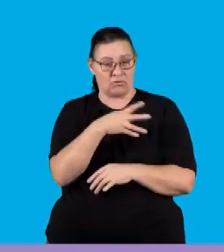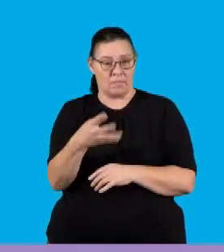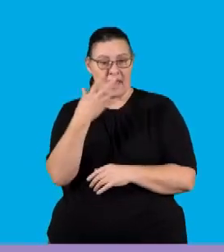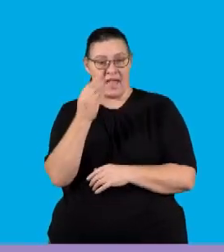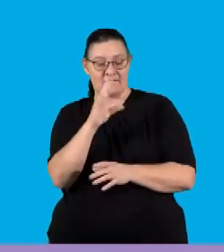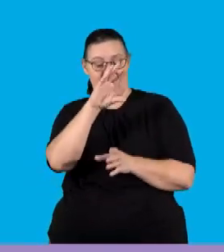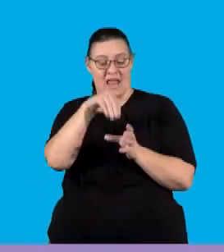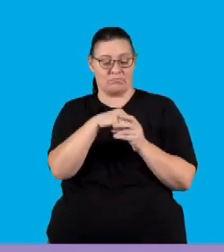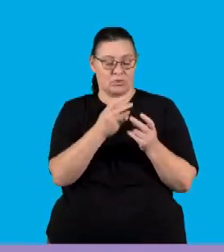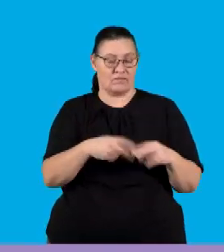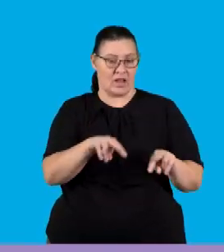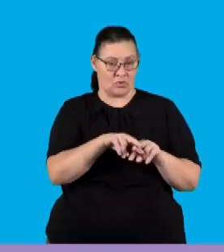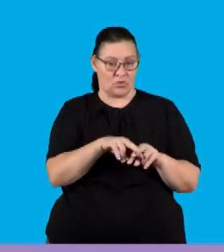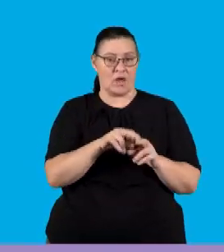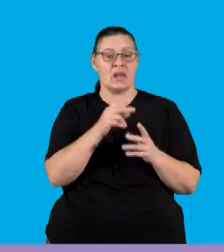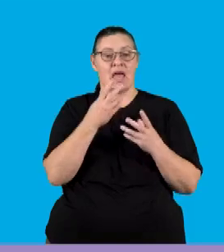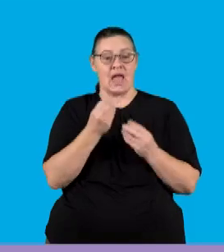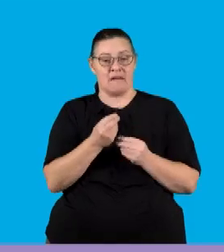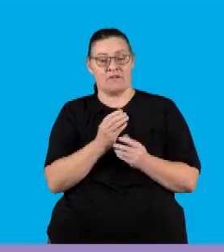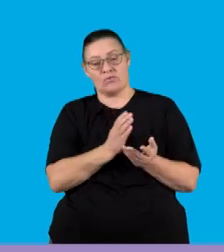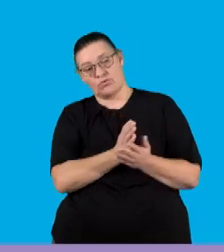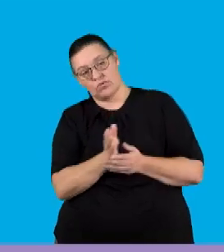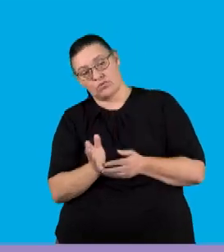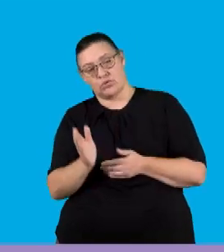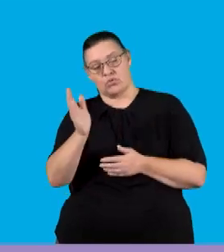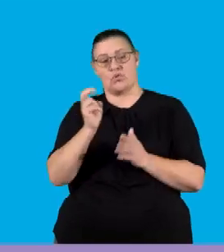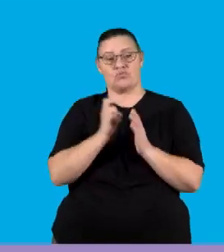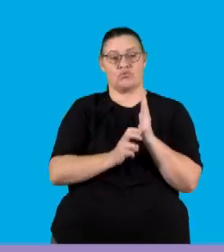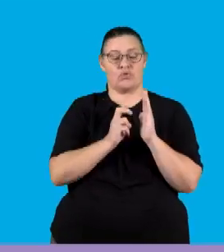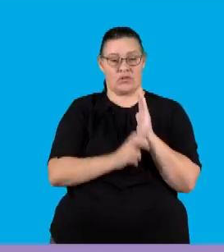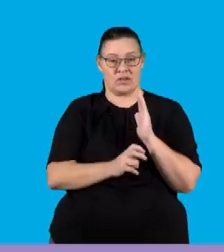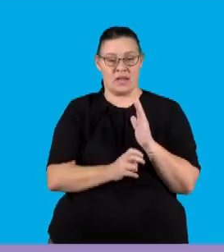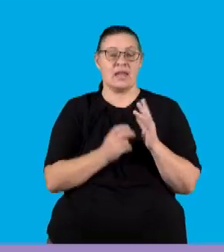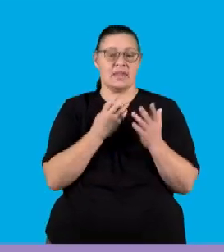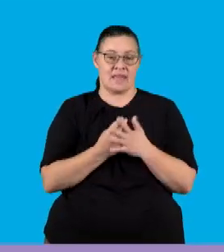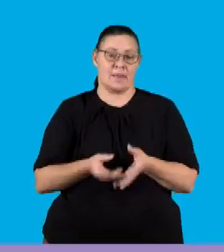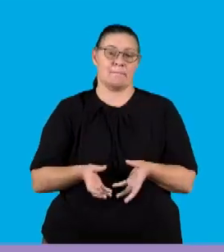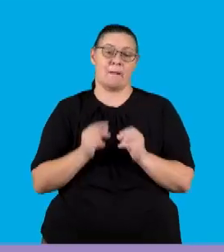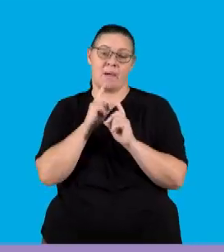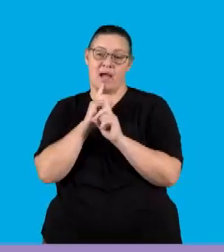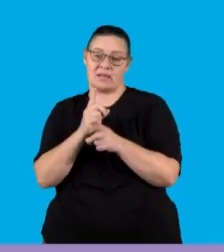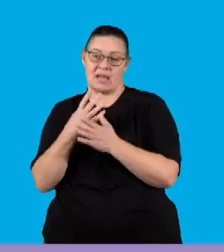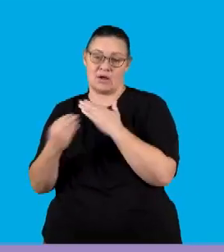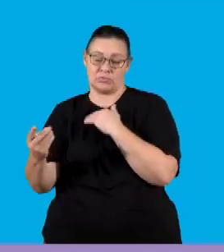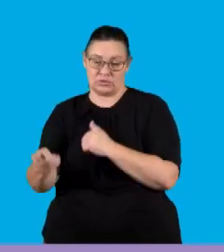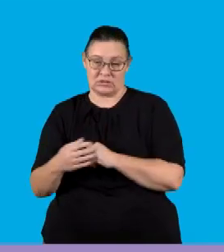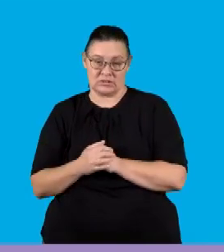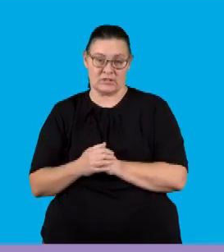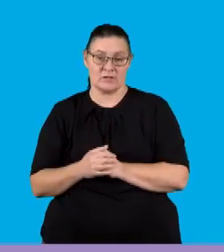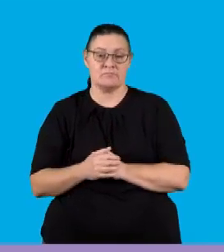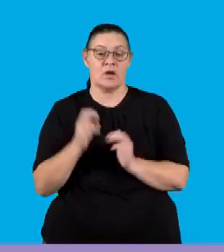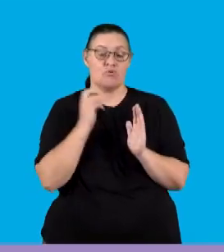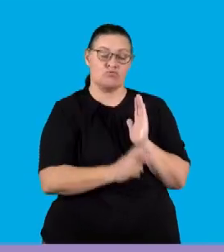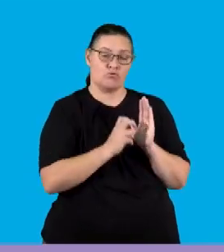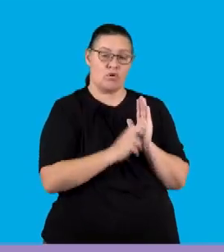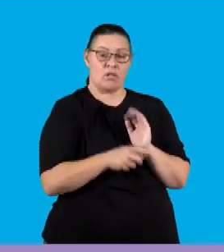diagram has input values and they go through the rule and then they give us the output value. So let's